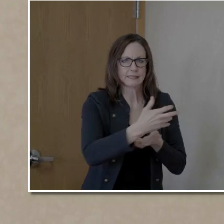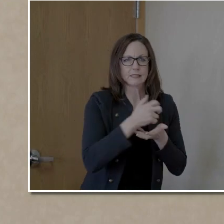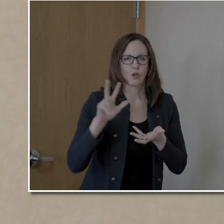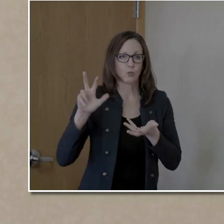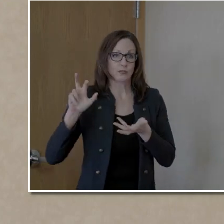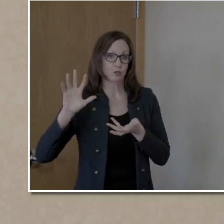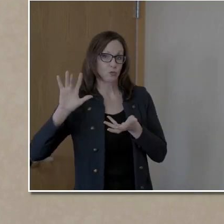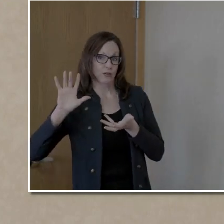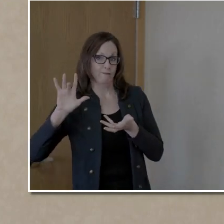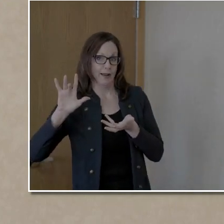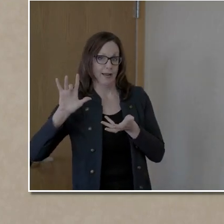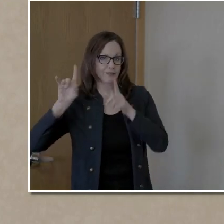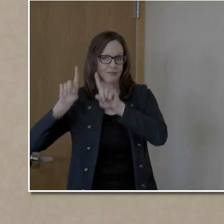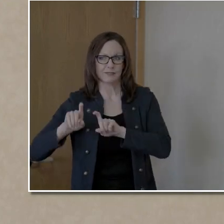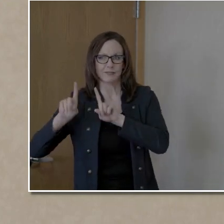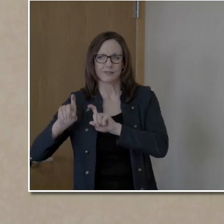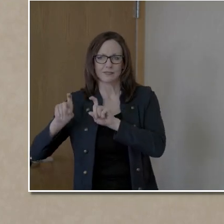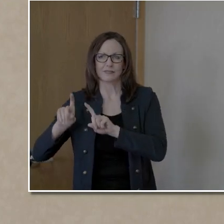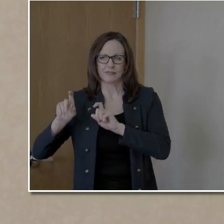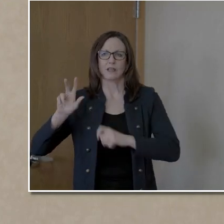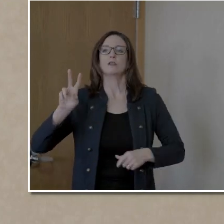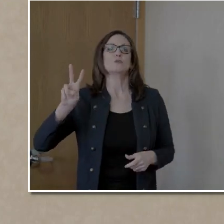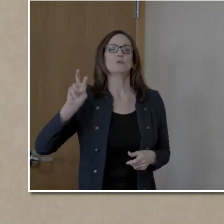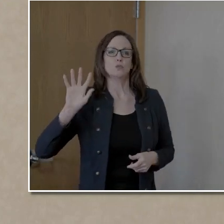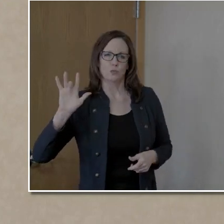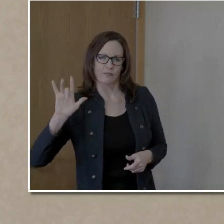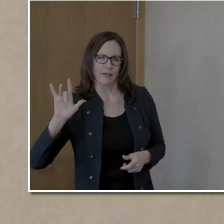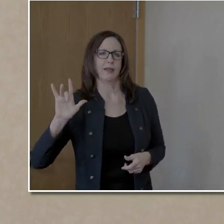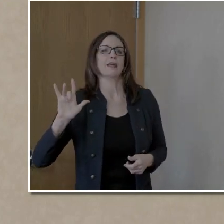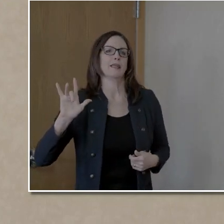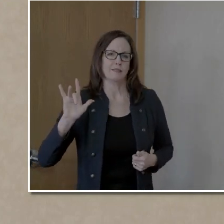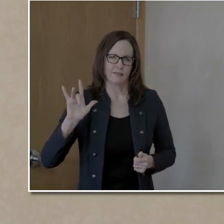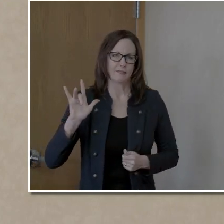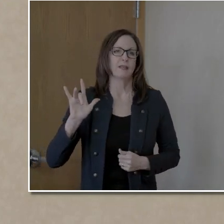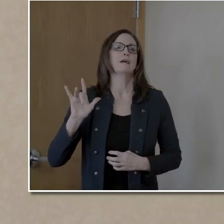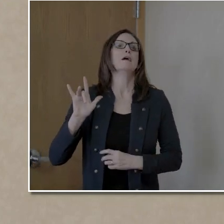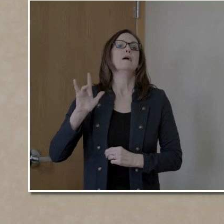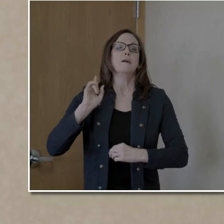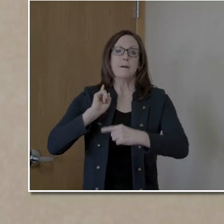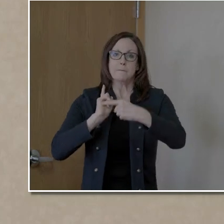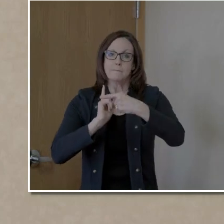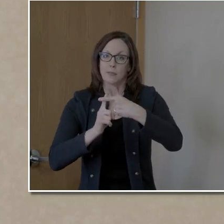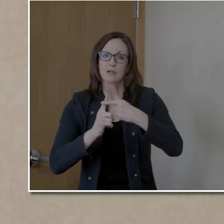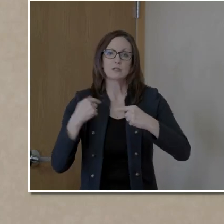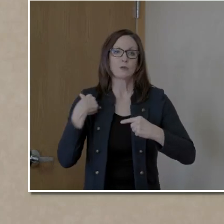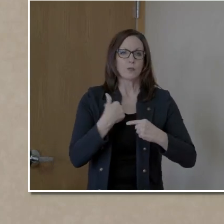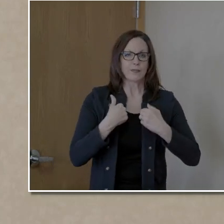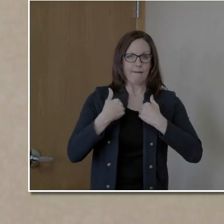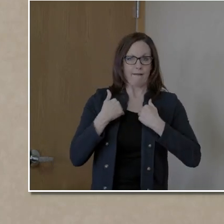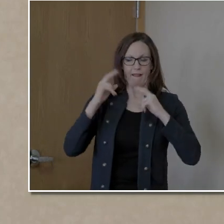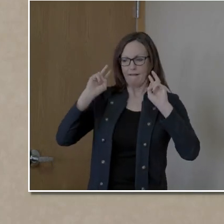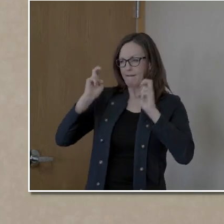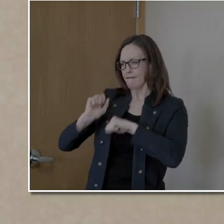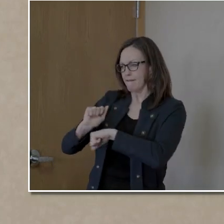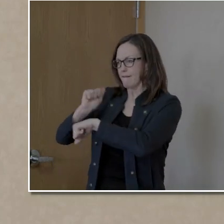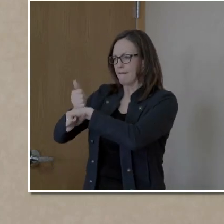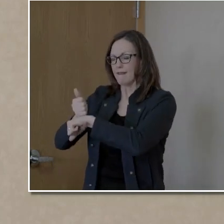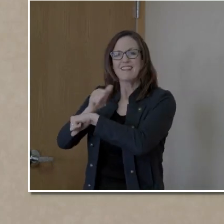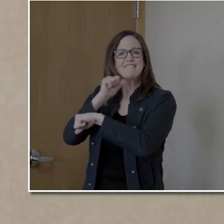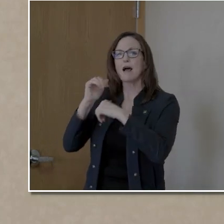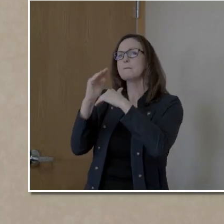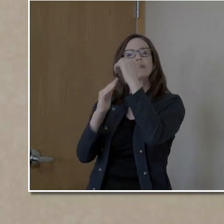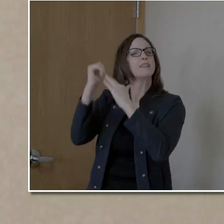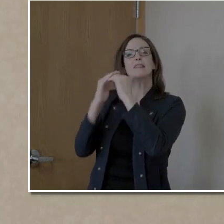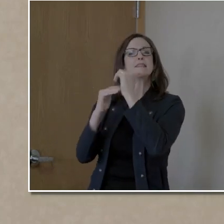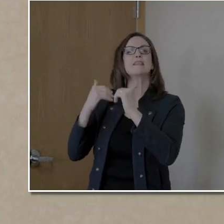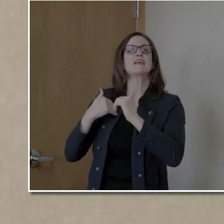teams established a specimen collection site at a senior living facility in Sheboygan County on April 5th, and another at the